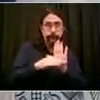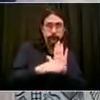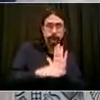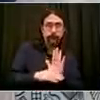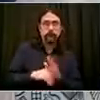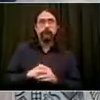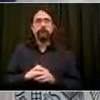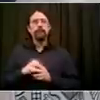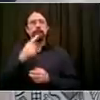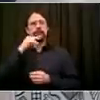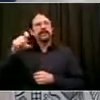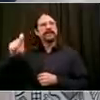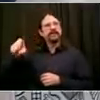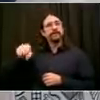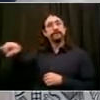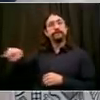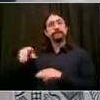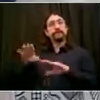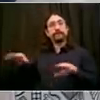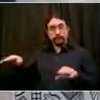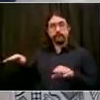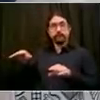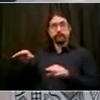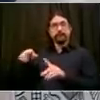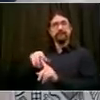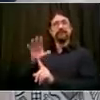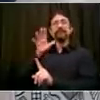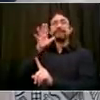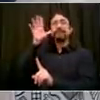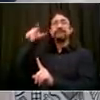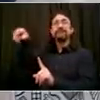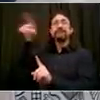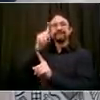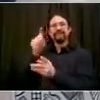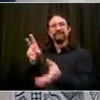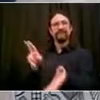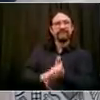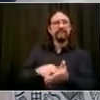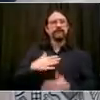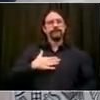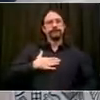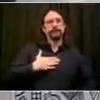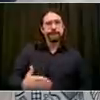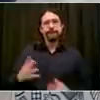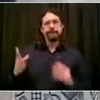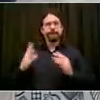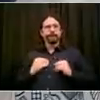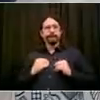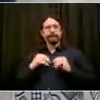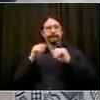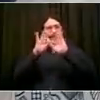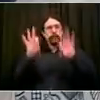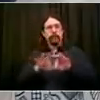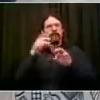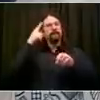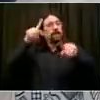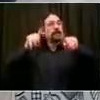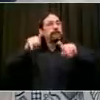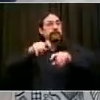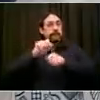disinfecting the buildings. You're already requiring masks and PPE. So what standards are you talking about? Andrew, we're working that